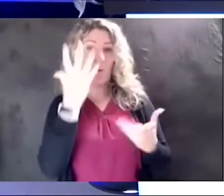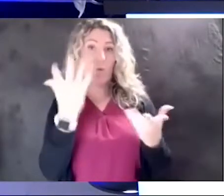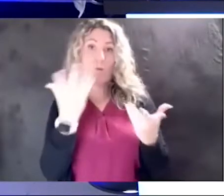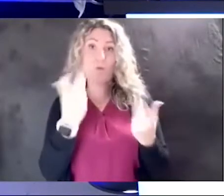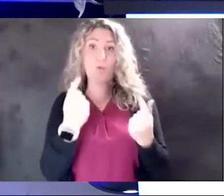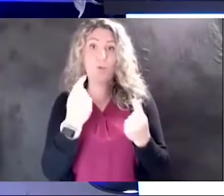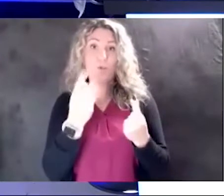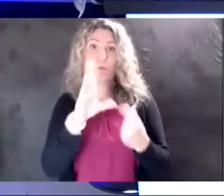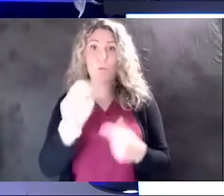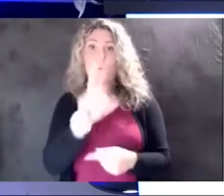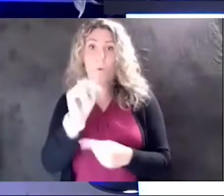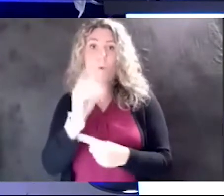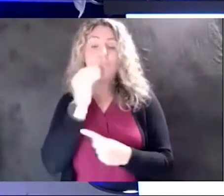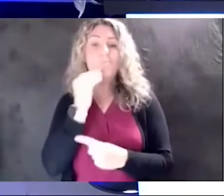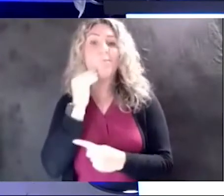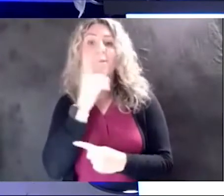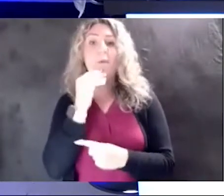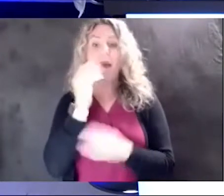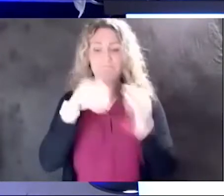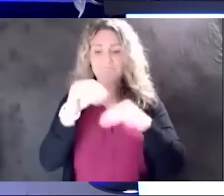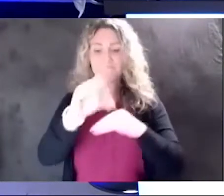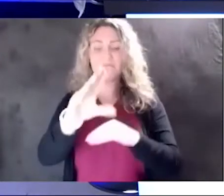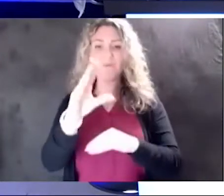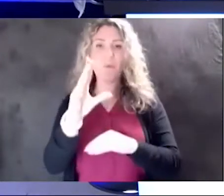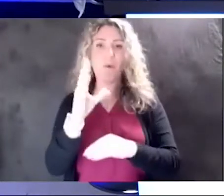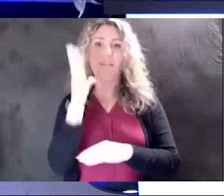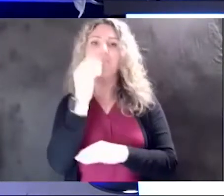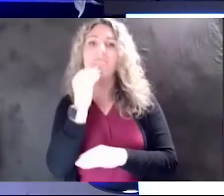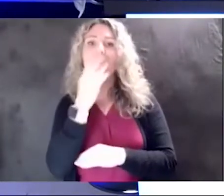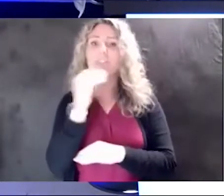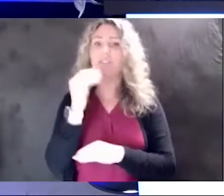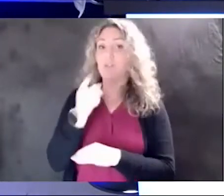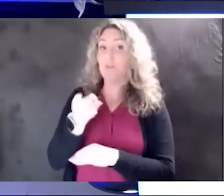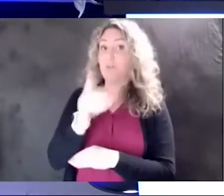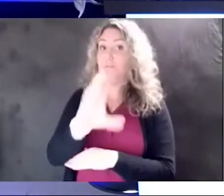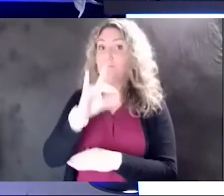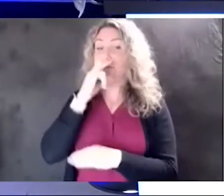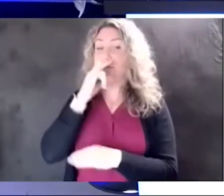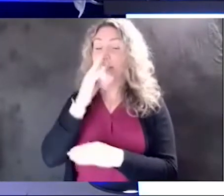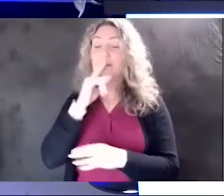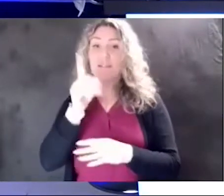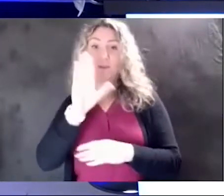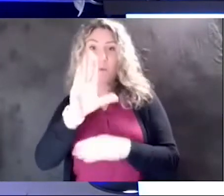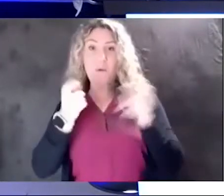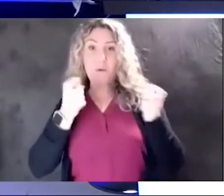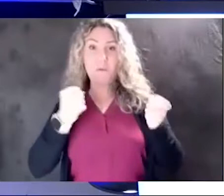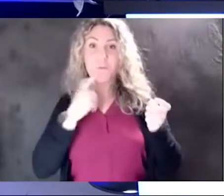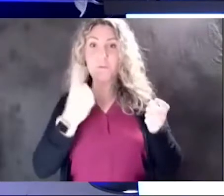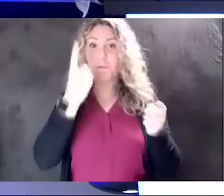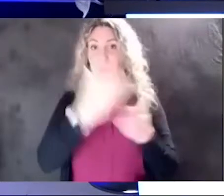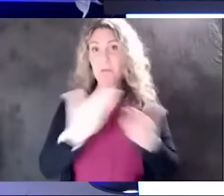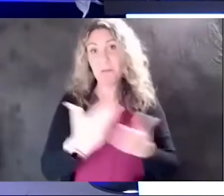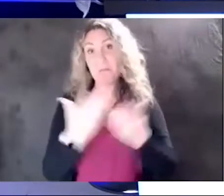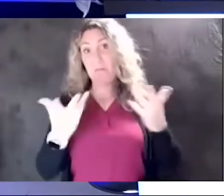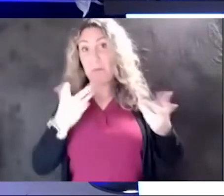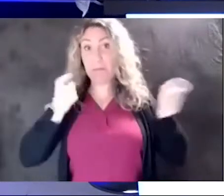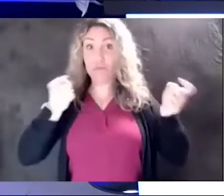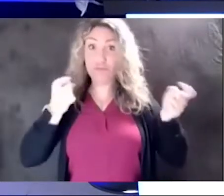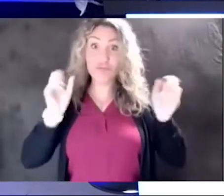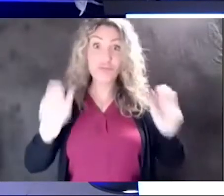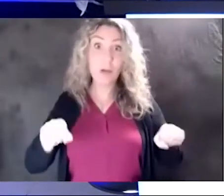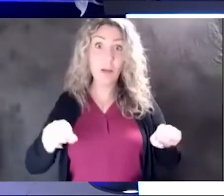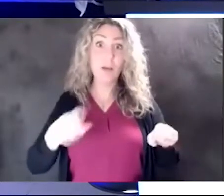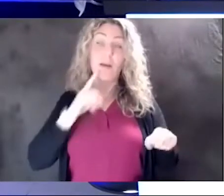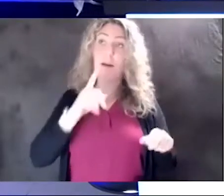what you pack for your lunch, for your kids, and you when you go to work is actually in your control. So it's kind of the one thing you might have some control over, not